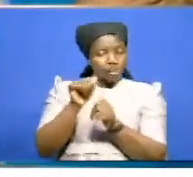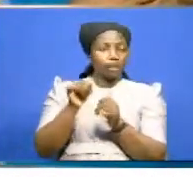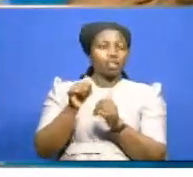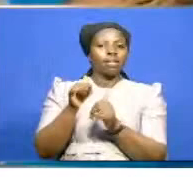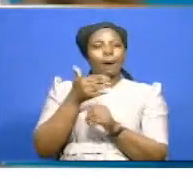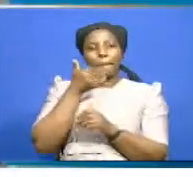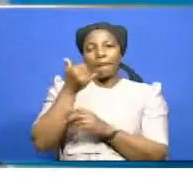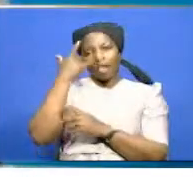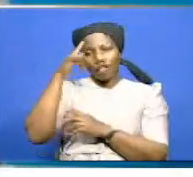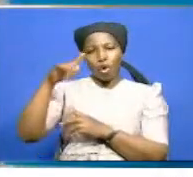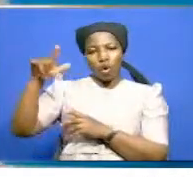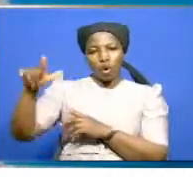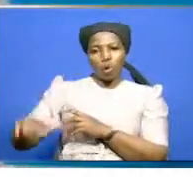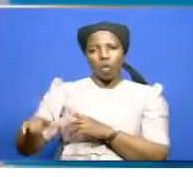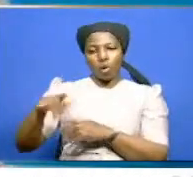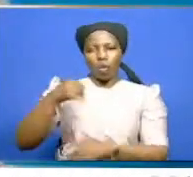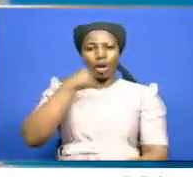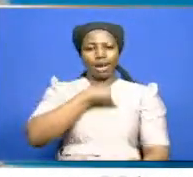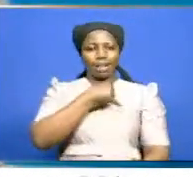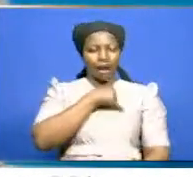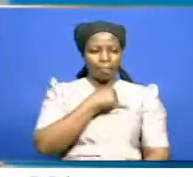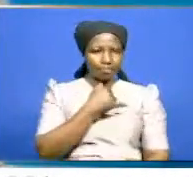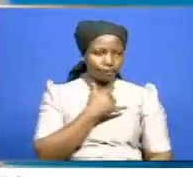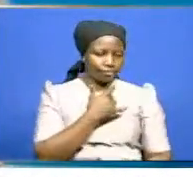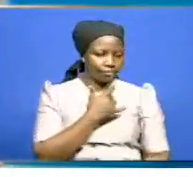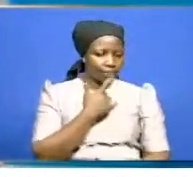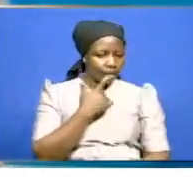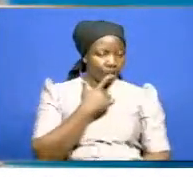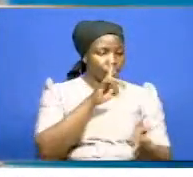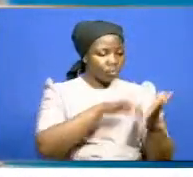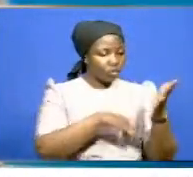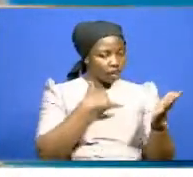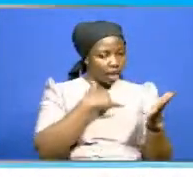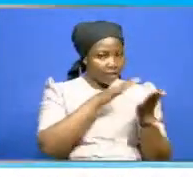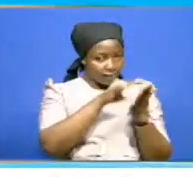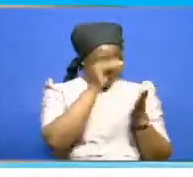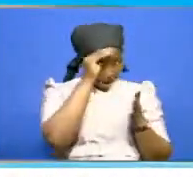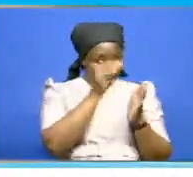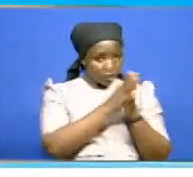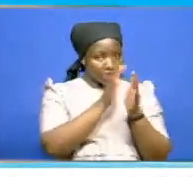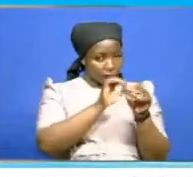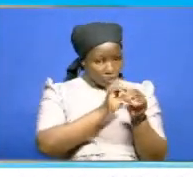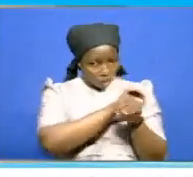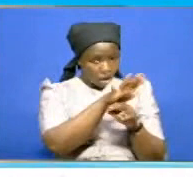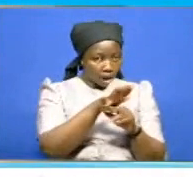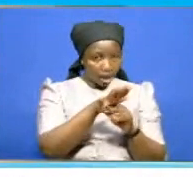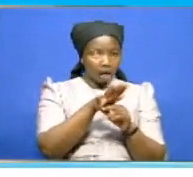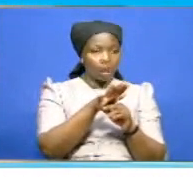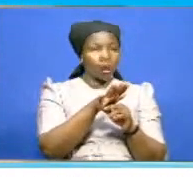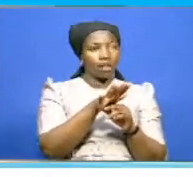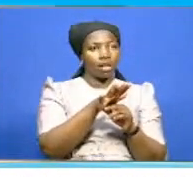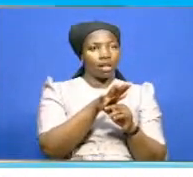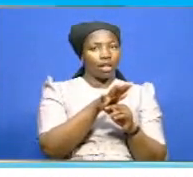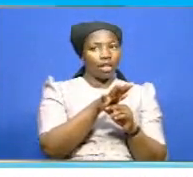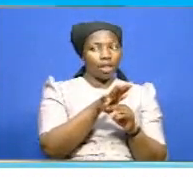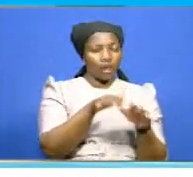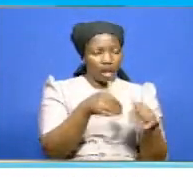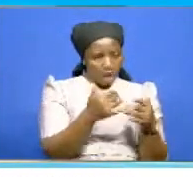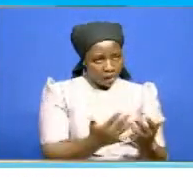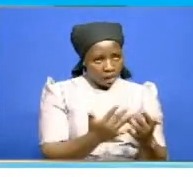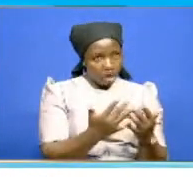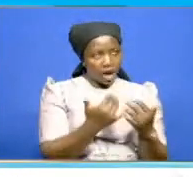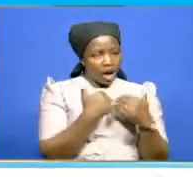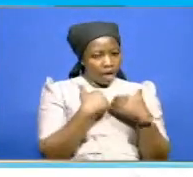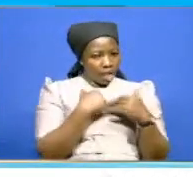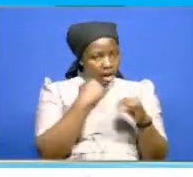incomes. But what we have learned with COVID-19 is that, you know, having a job is